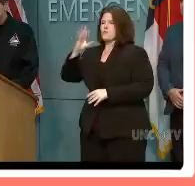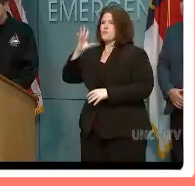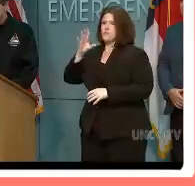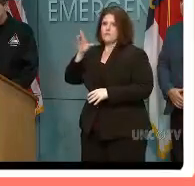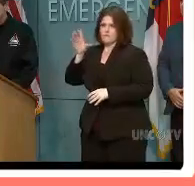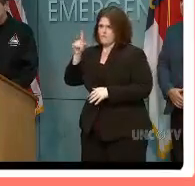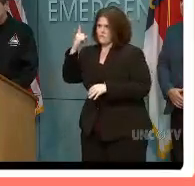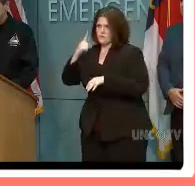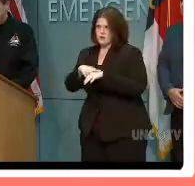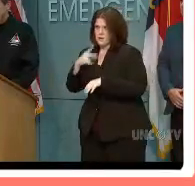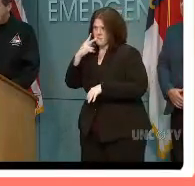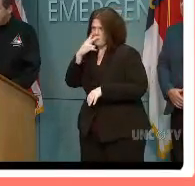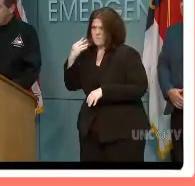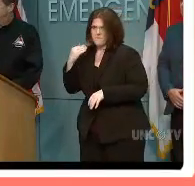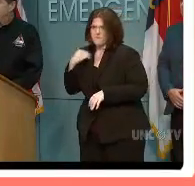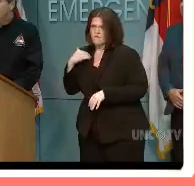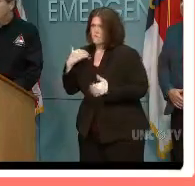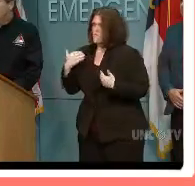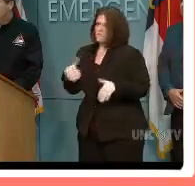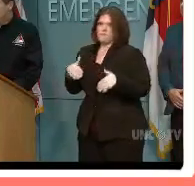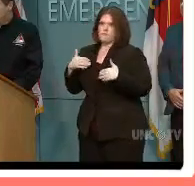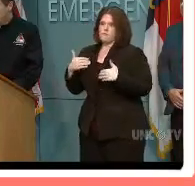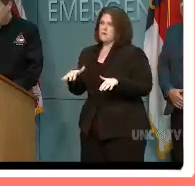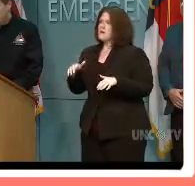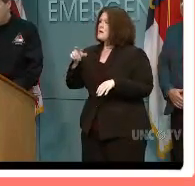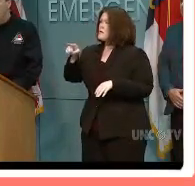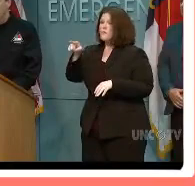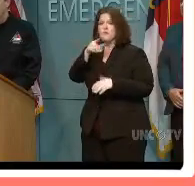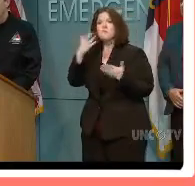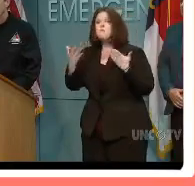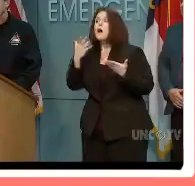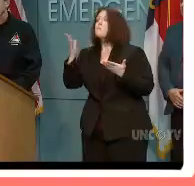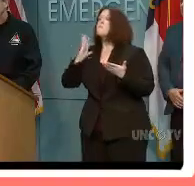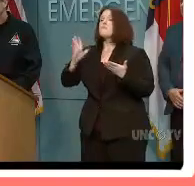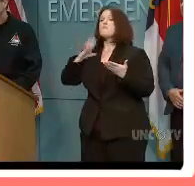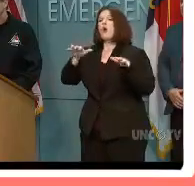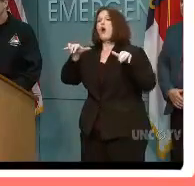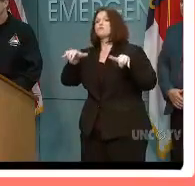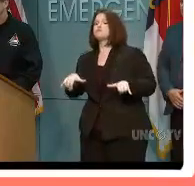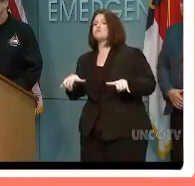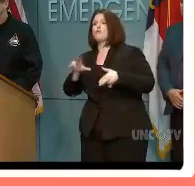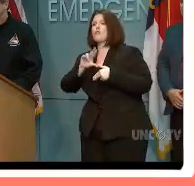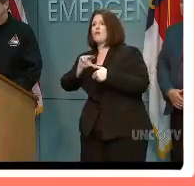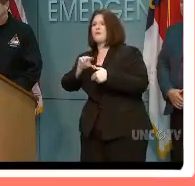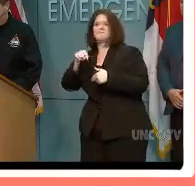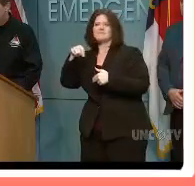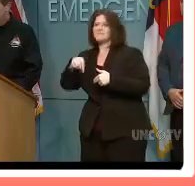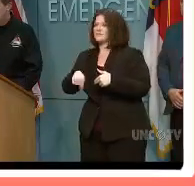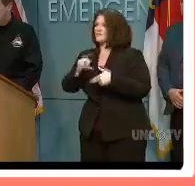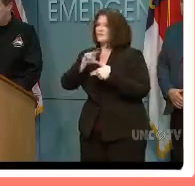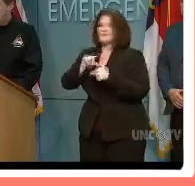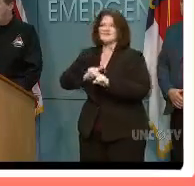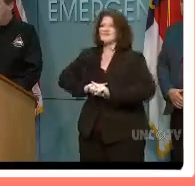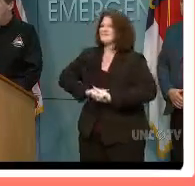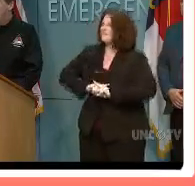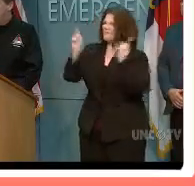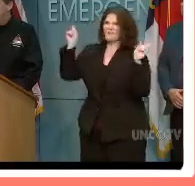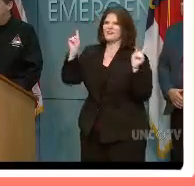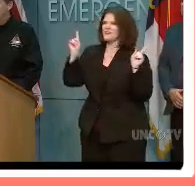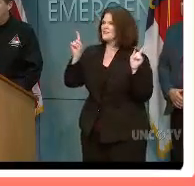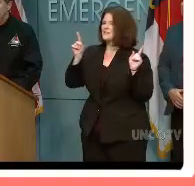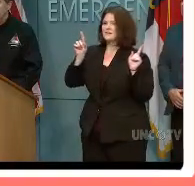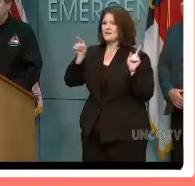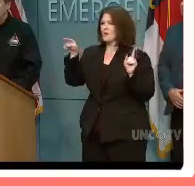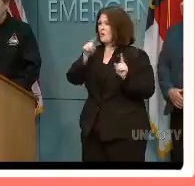ever seen. Even if you've ridden out storms before, this one is different. Don't bet